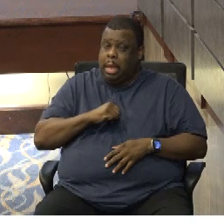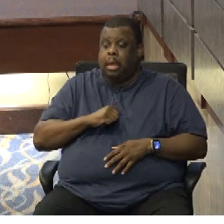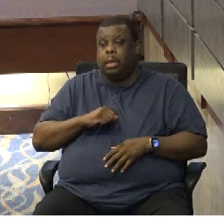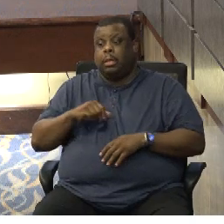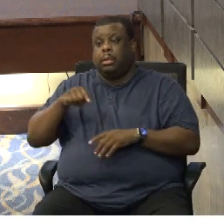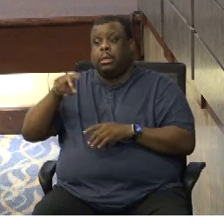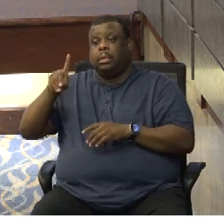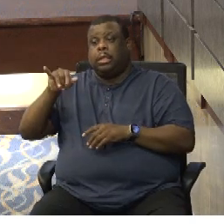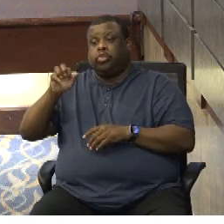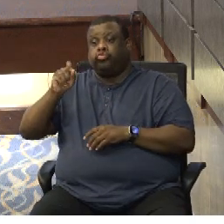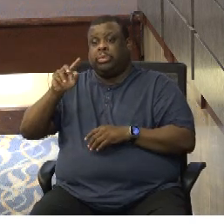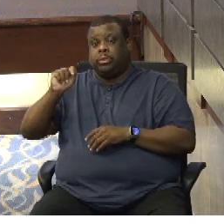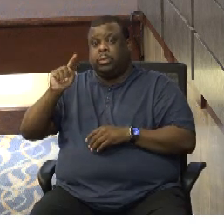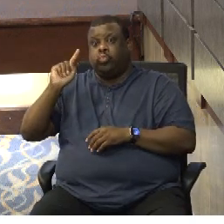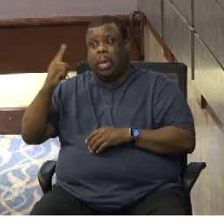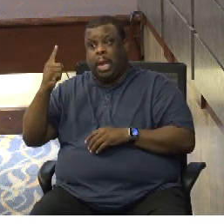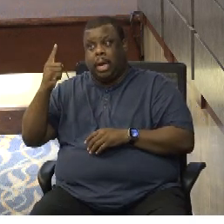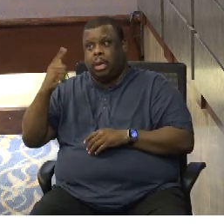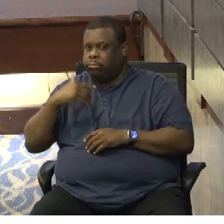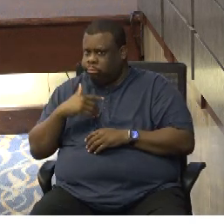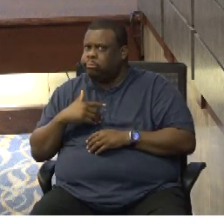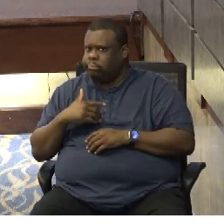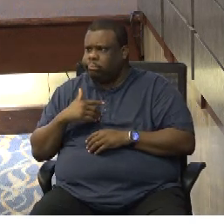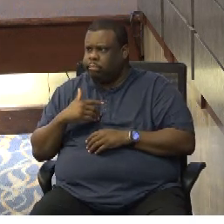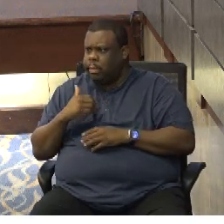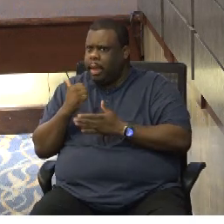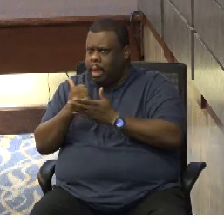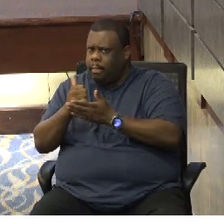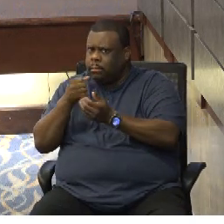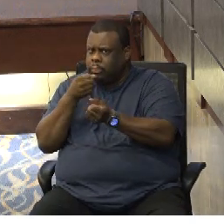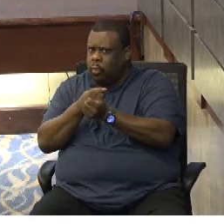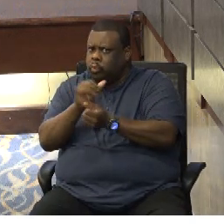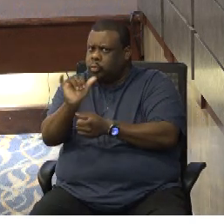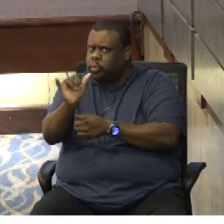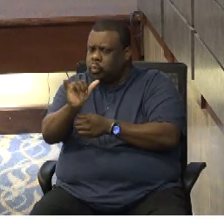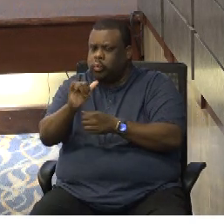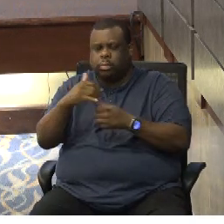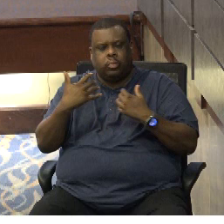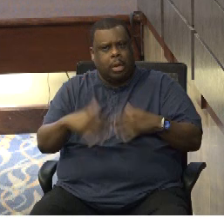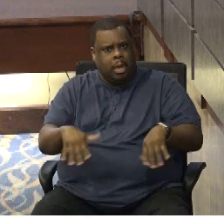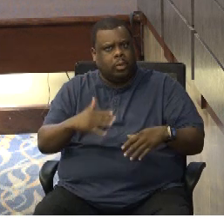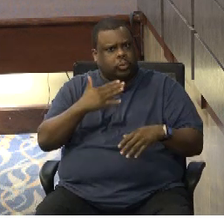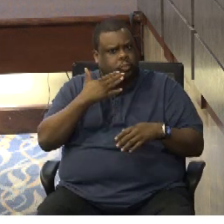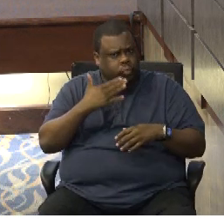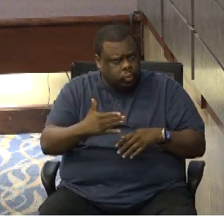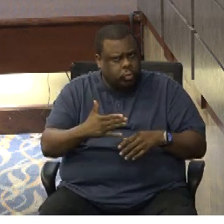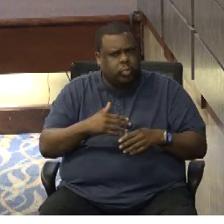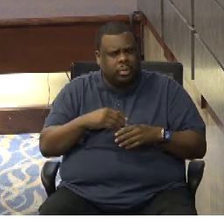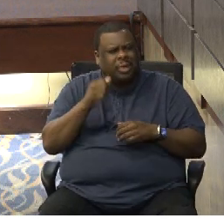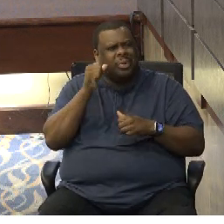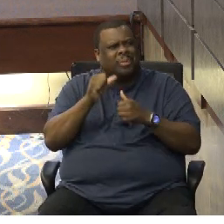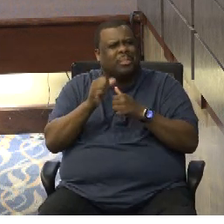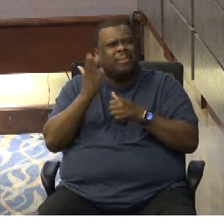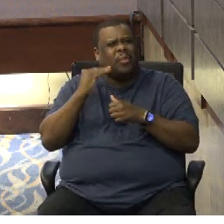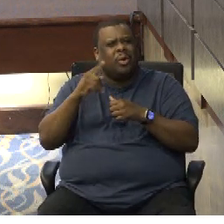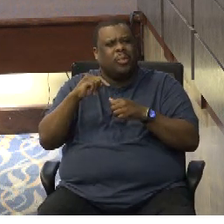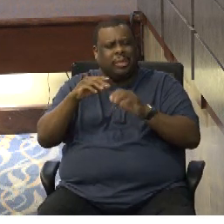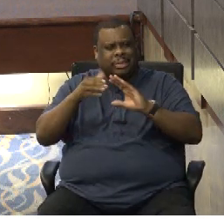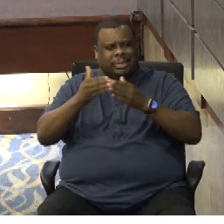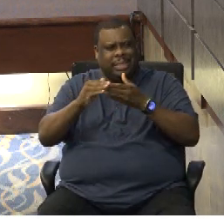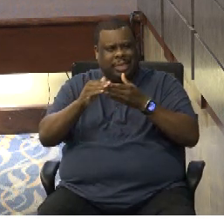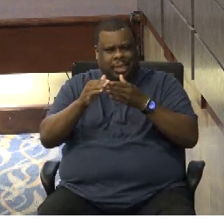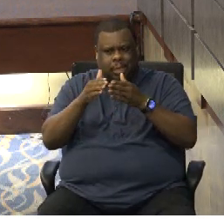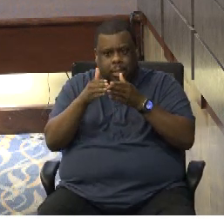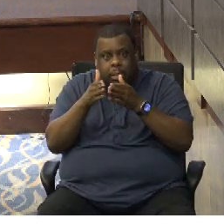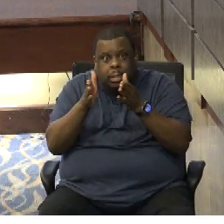pilot program for this, and the evidence of it working was a catalyst for us when we went citywide,